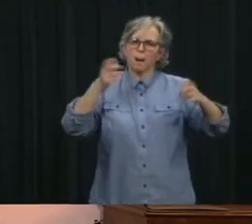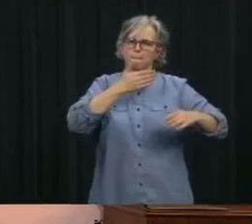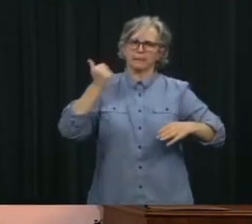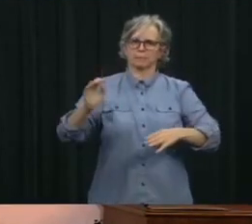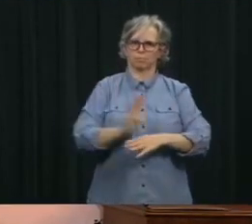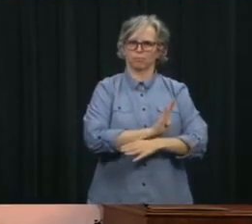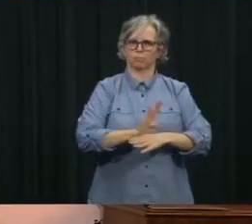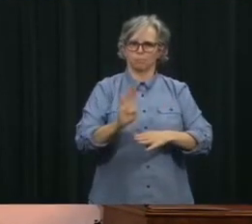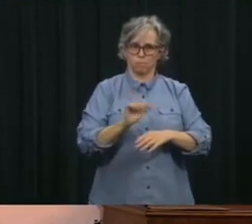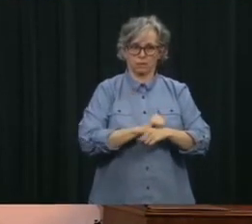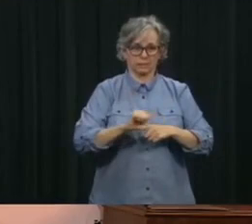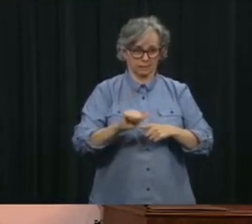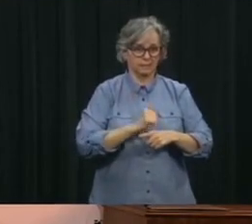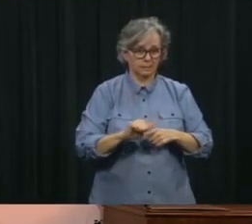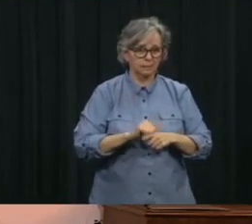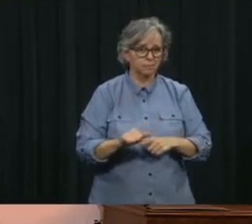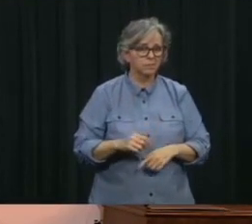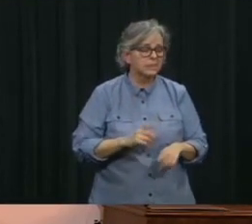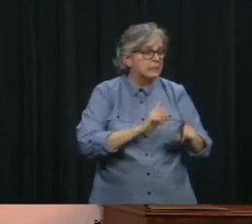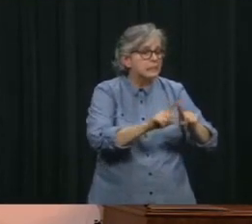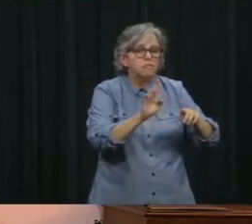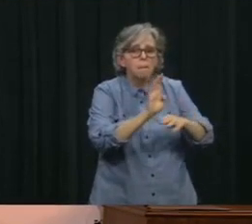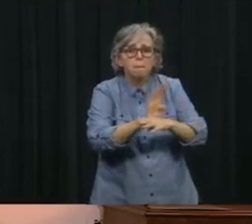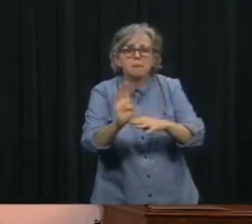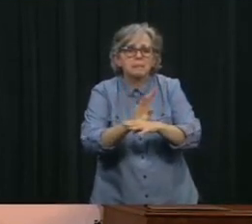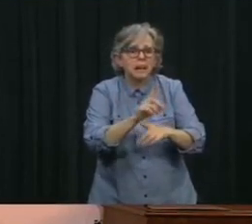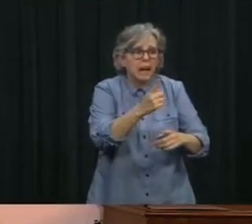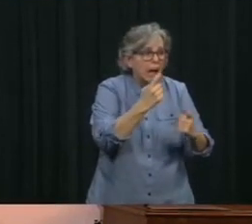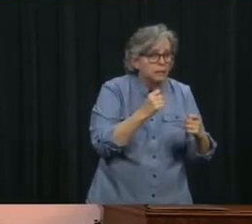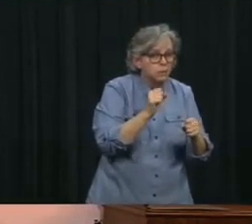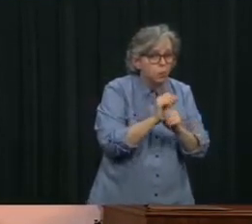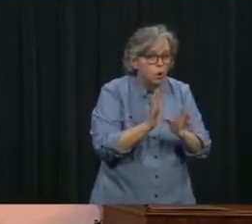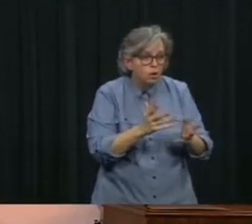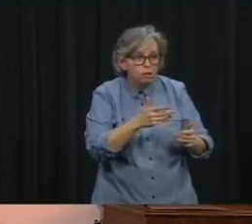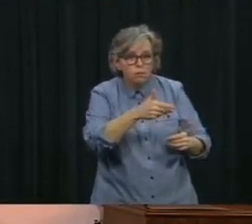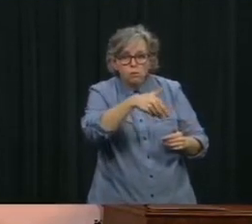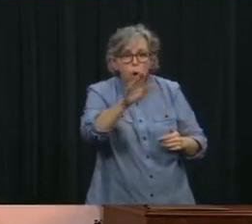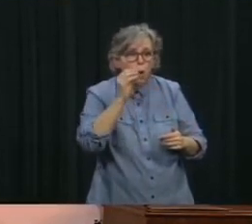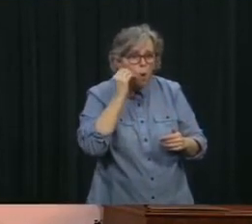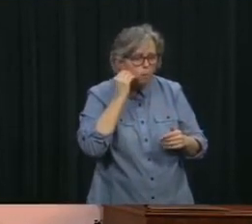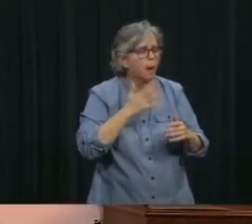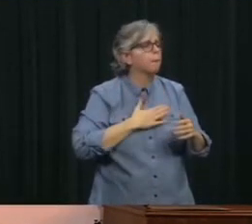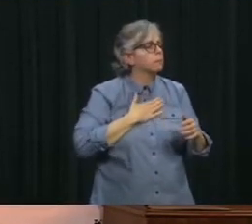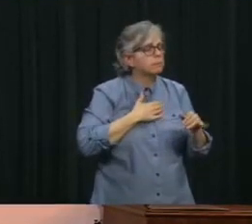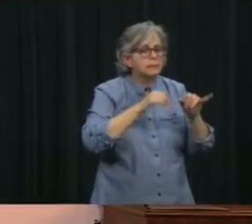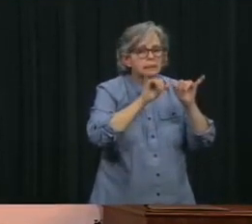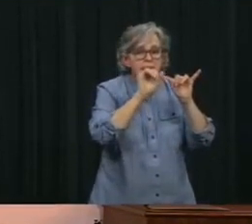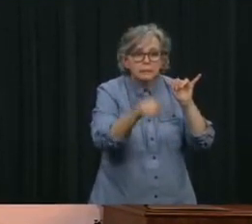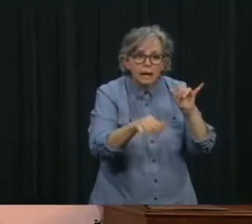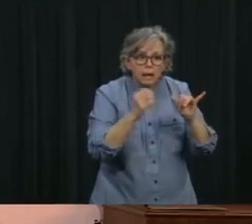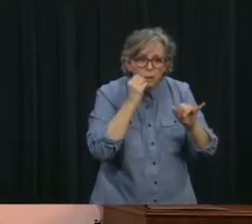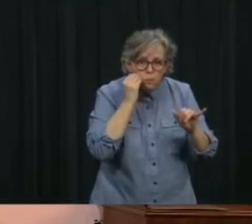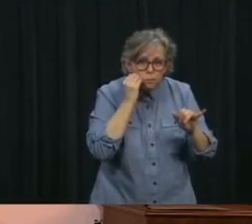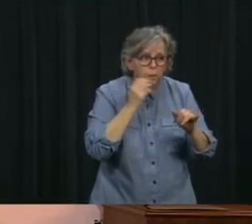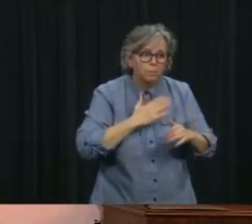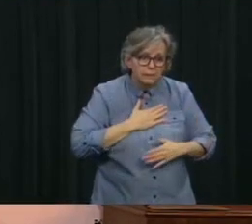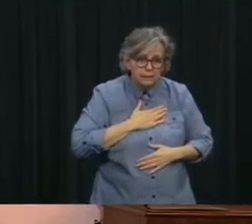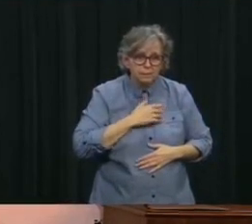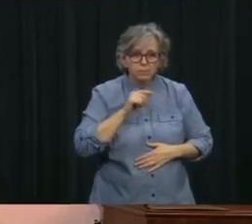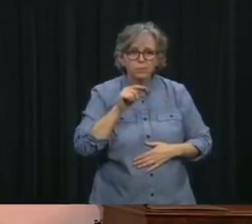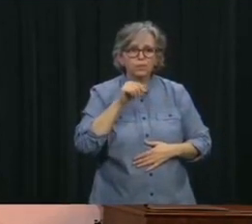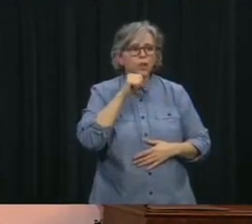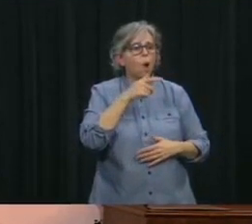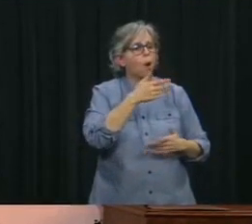asked employees to stay at home after work and to not travel outside of the